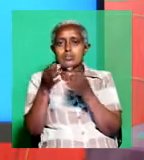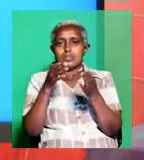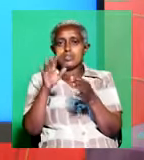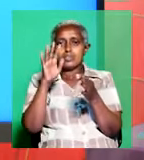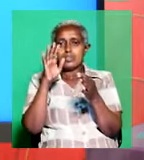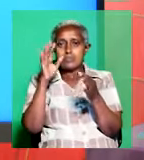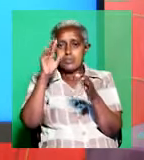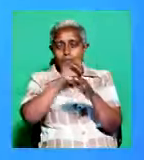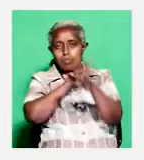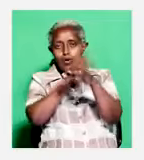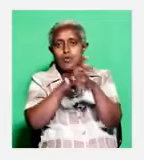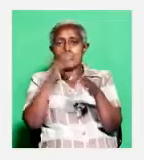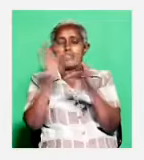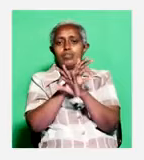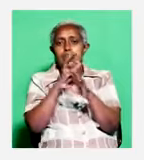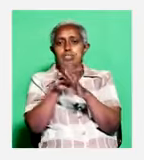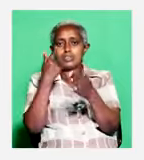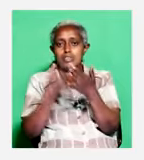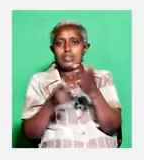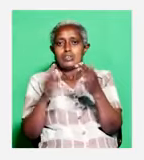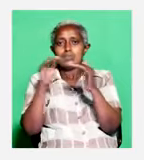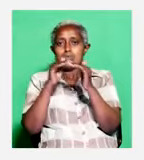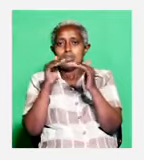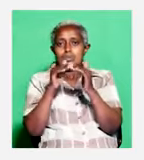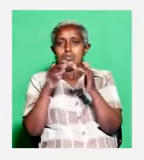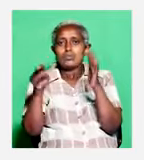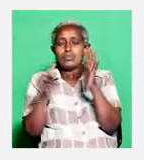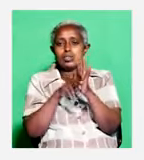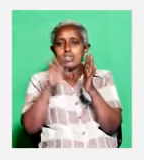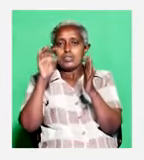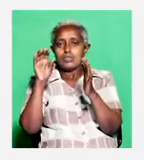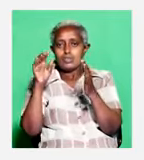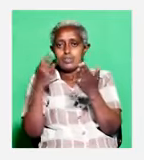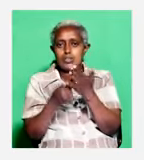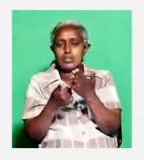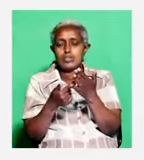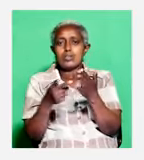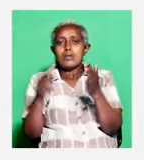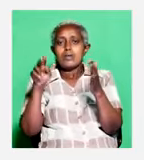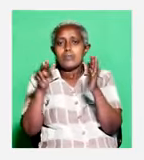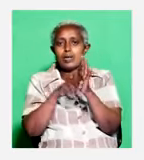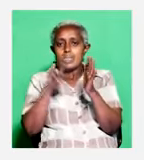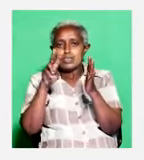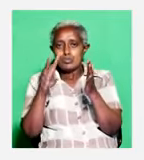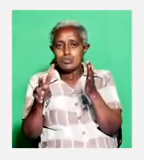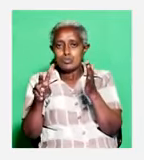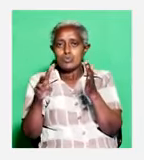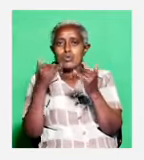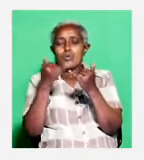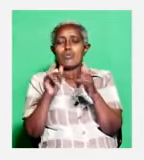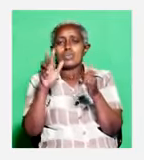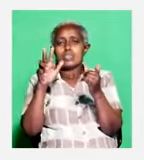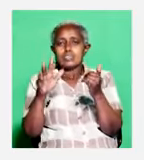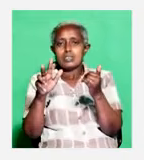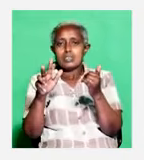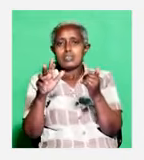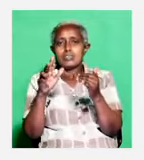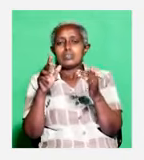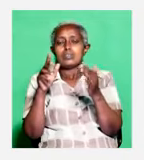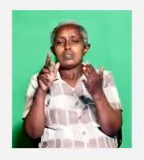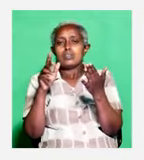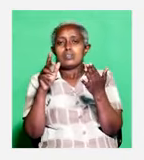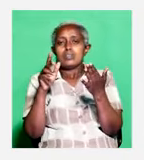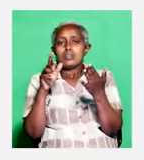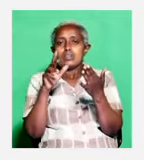it is power function, this is equal to, it is, there is negative there, so minus 2 over 3